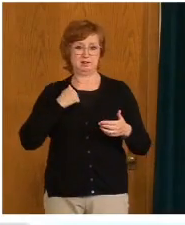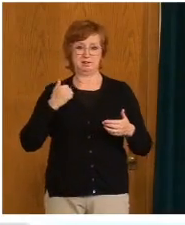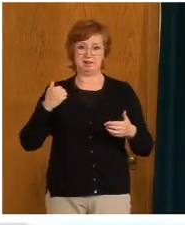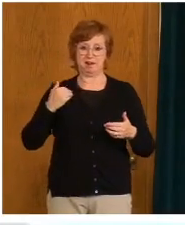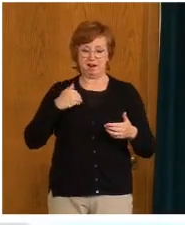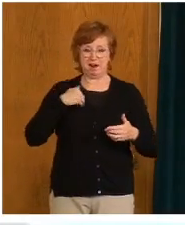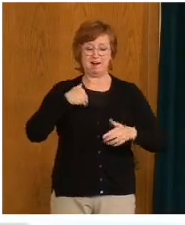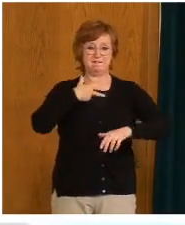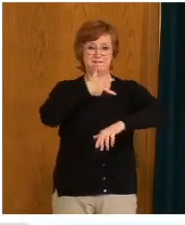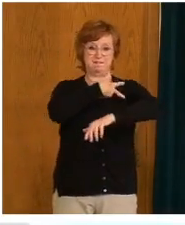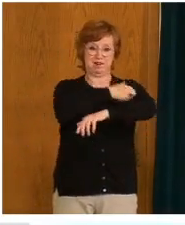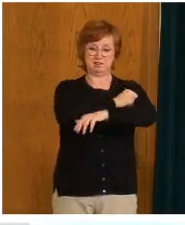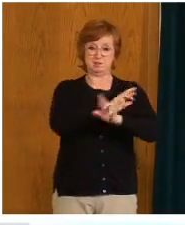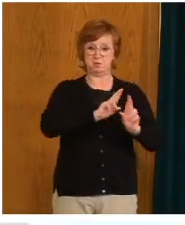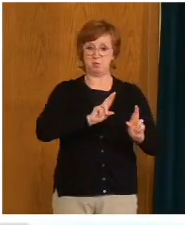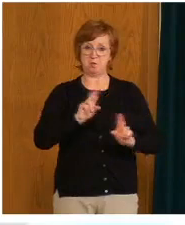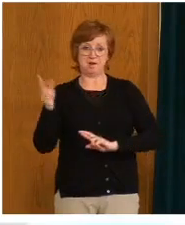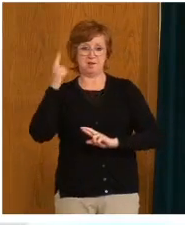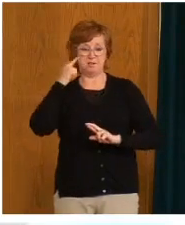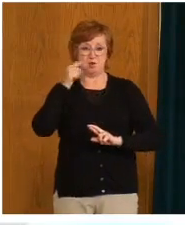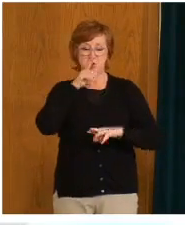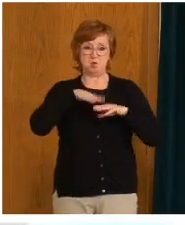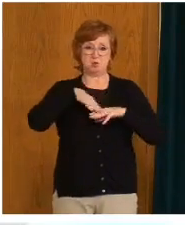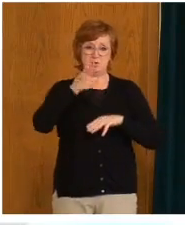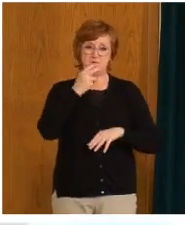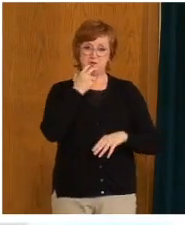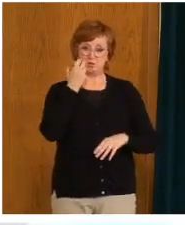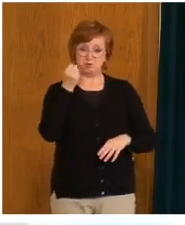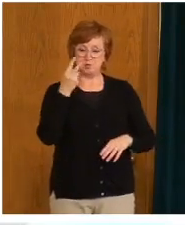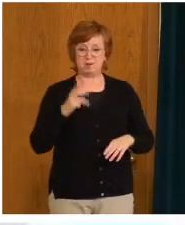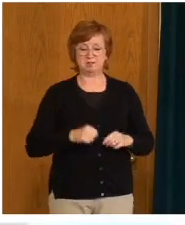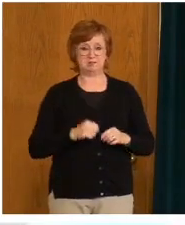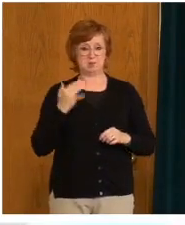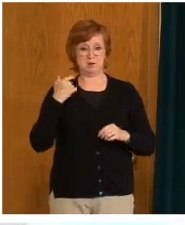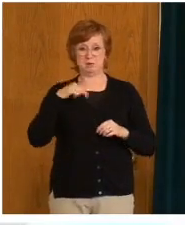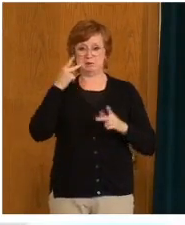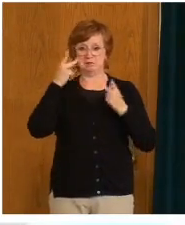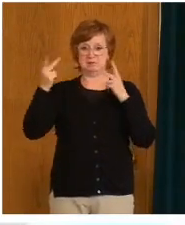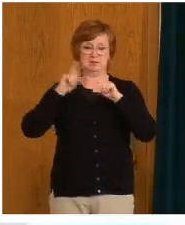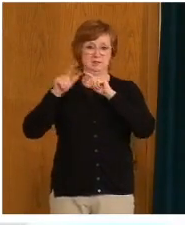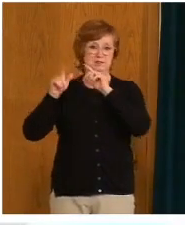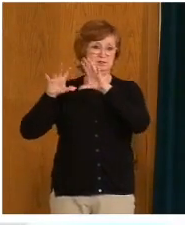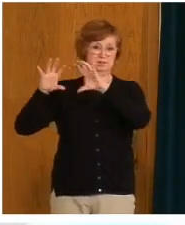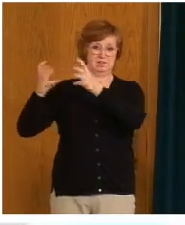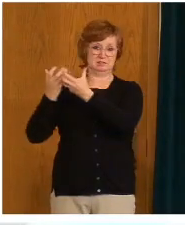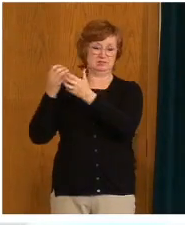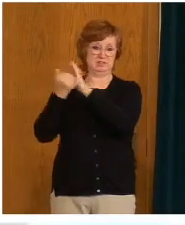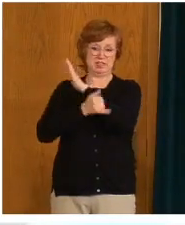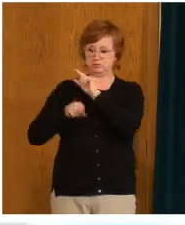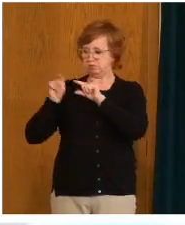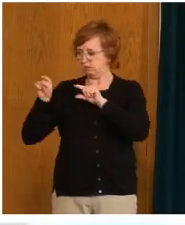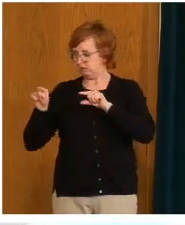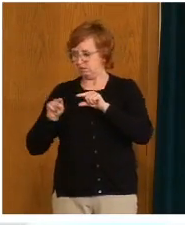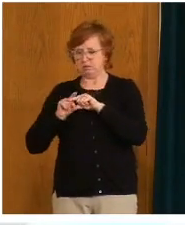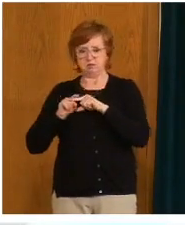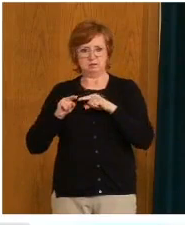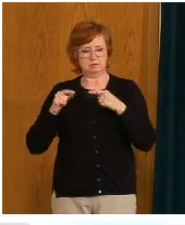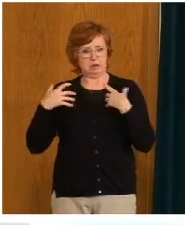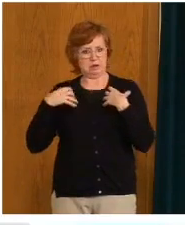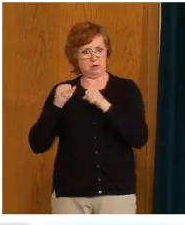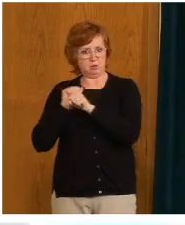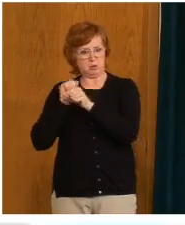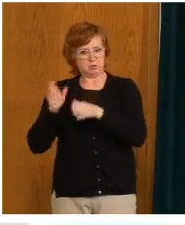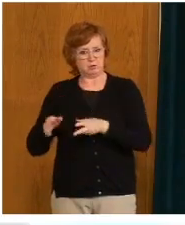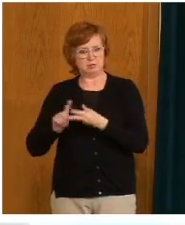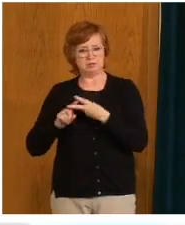for everyone 12 and older, where in many parts of the world, even healthcare workers have poor access to vaccines, even the elderly have